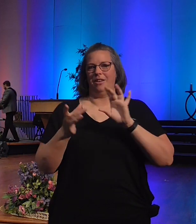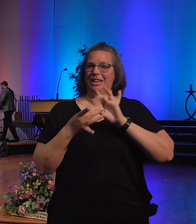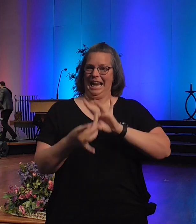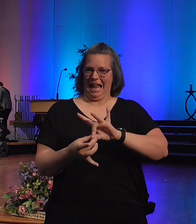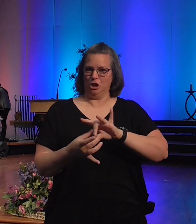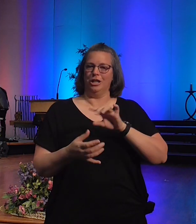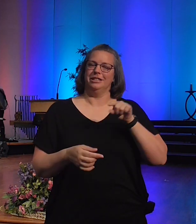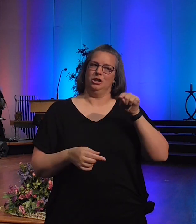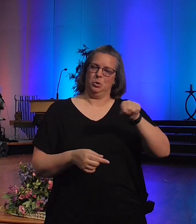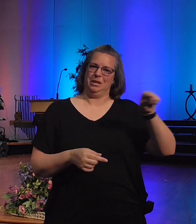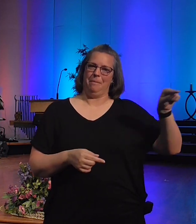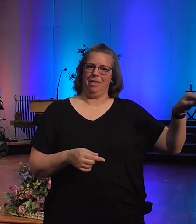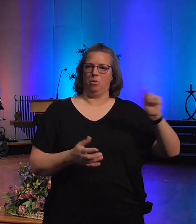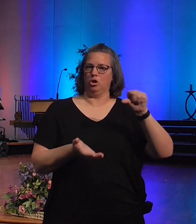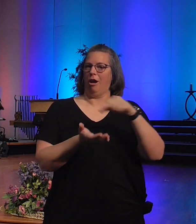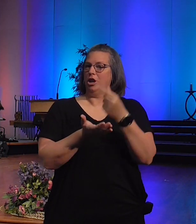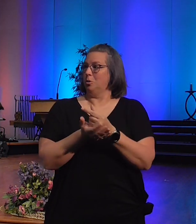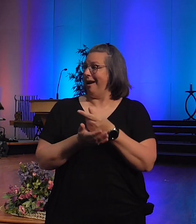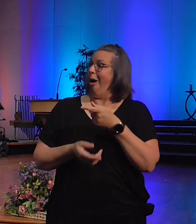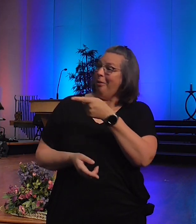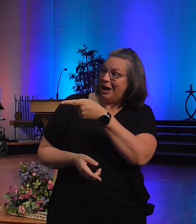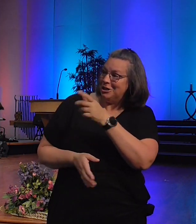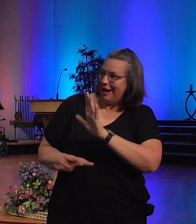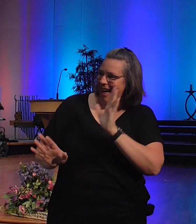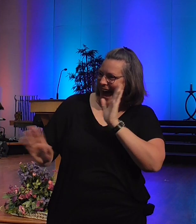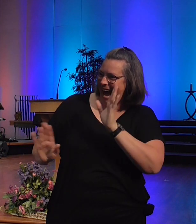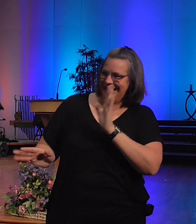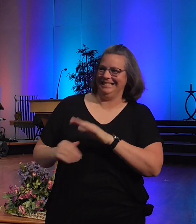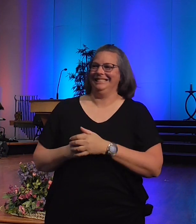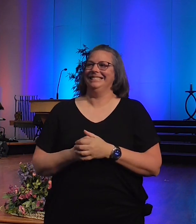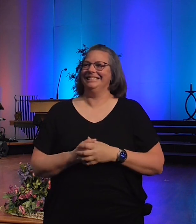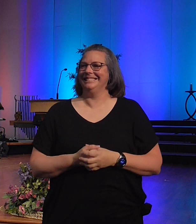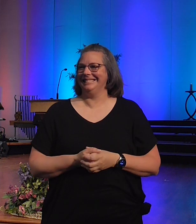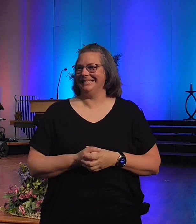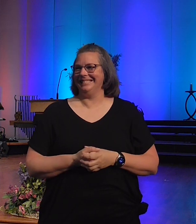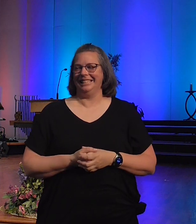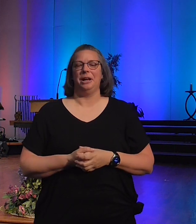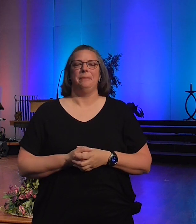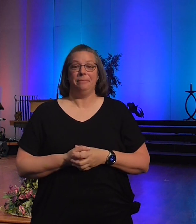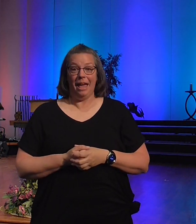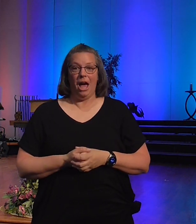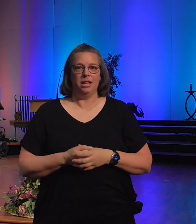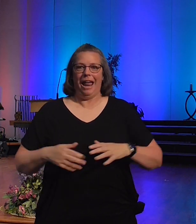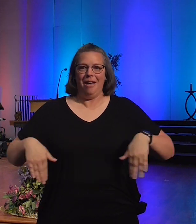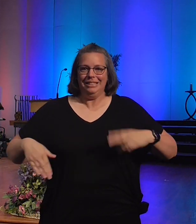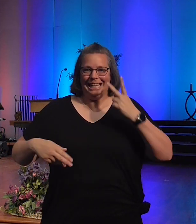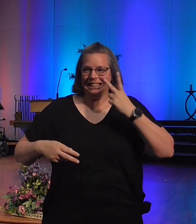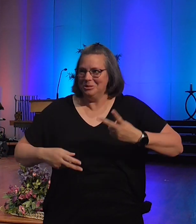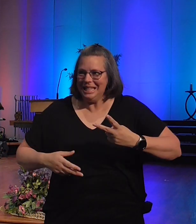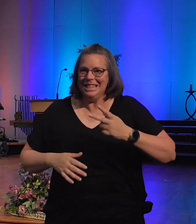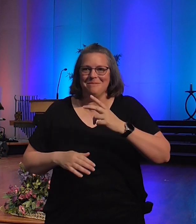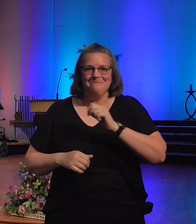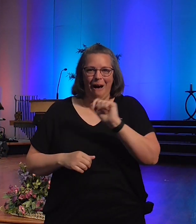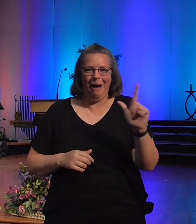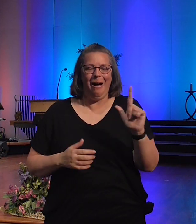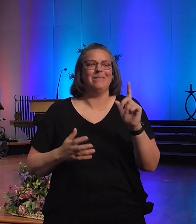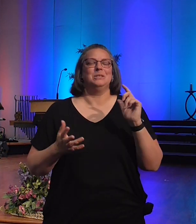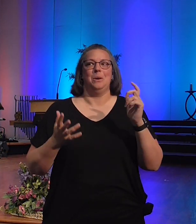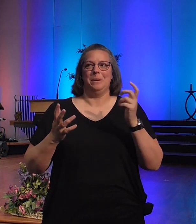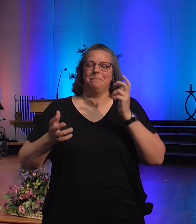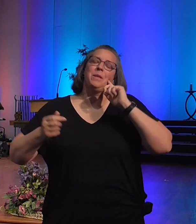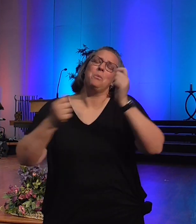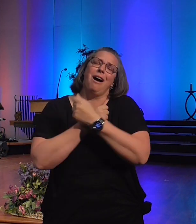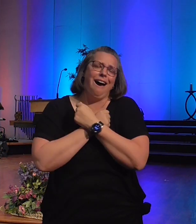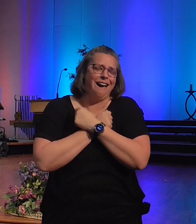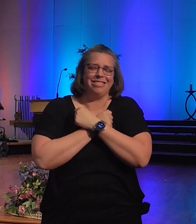to graduates here today. Oh, there's one of them right there. Hi, Charlie. And so I haven't gotten to see them all, and I look forward to seeing them and hugging